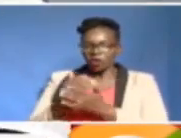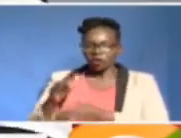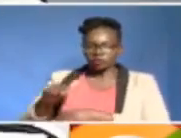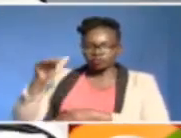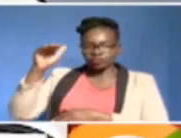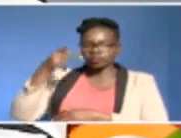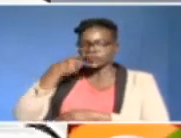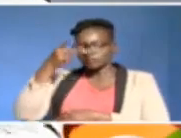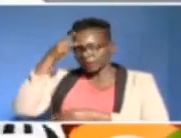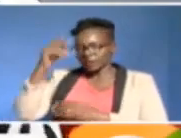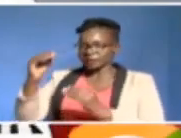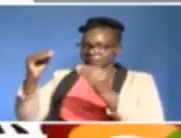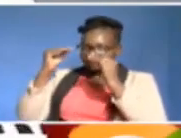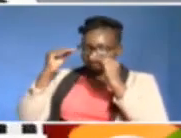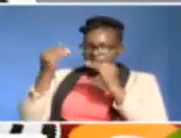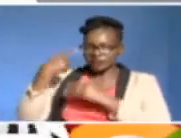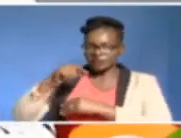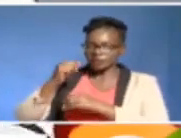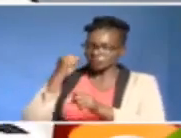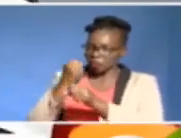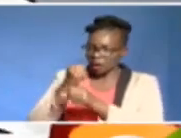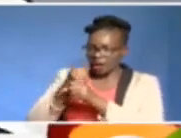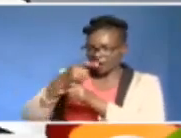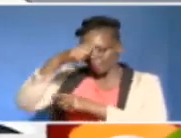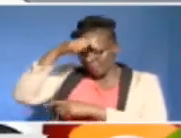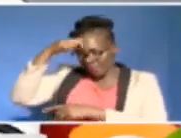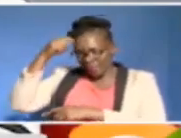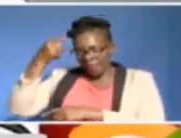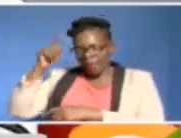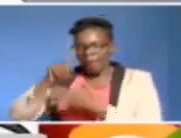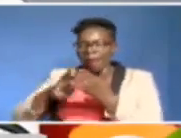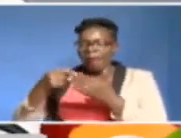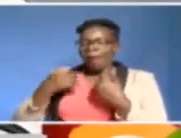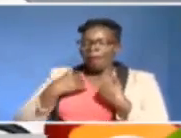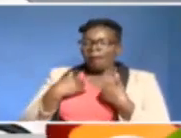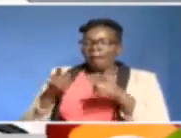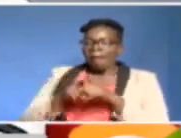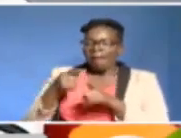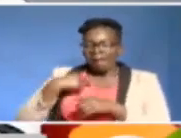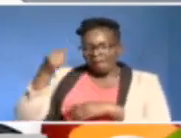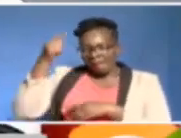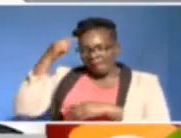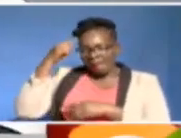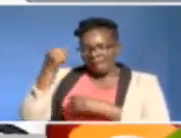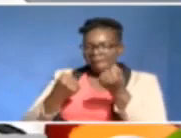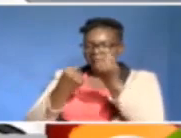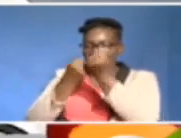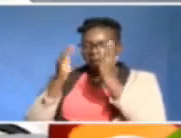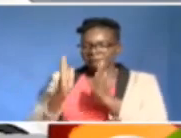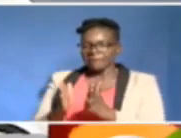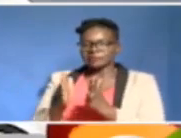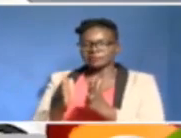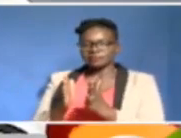parents teaching us to work for what we have and what we get. And I think the sponsorship